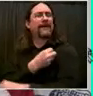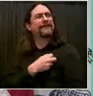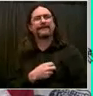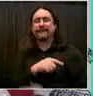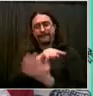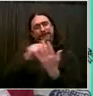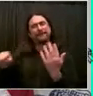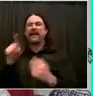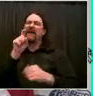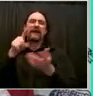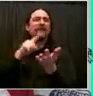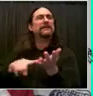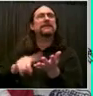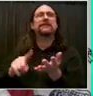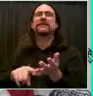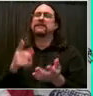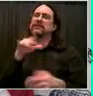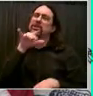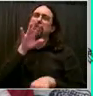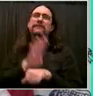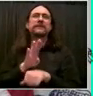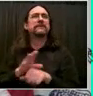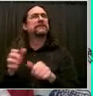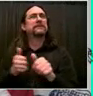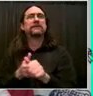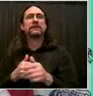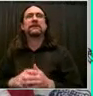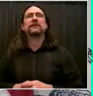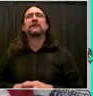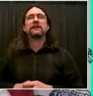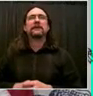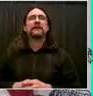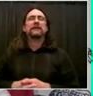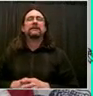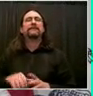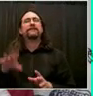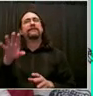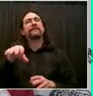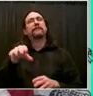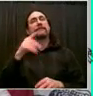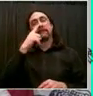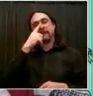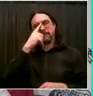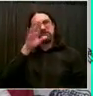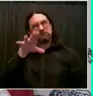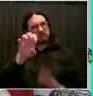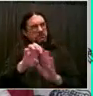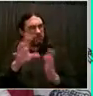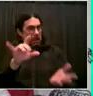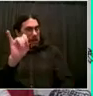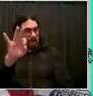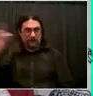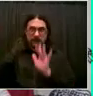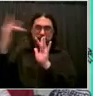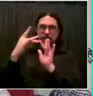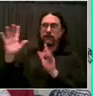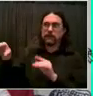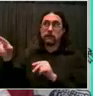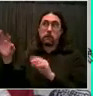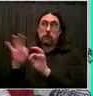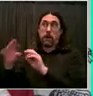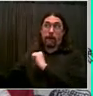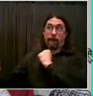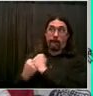that. No, it's unacceptable, and we are not going to stand for it. And if we see any effort to reduce the